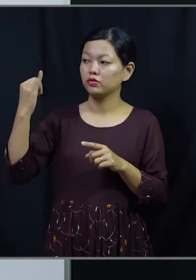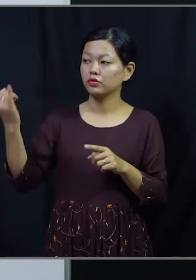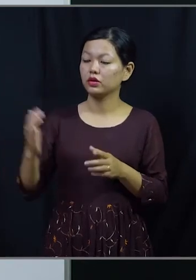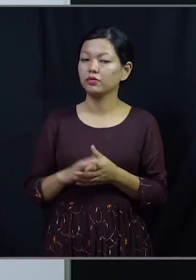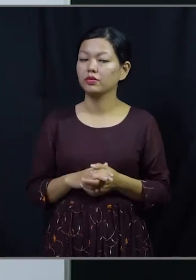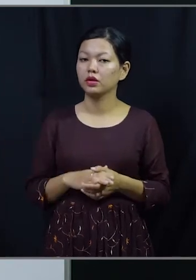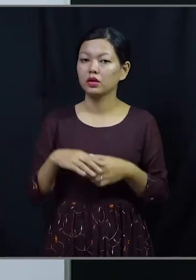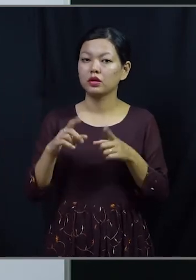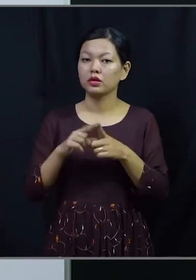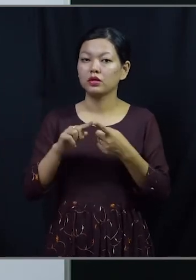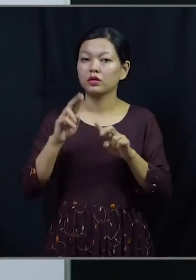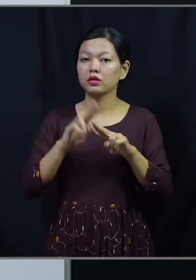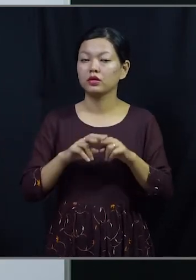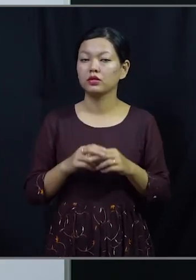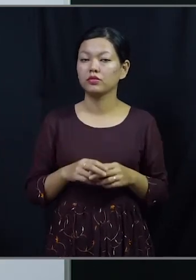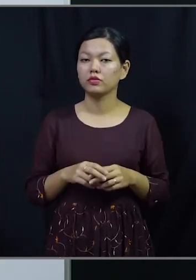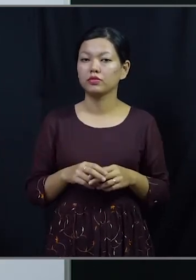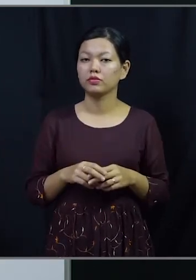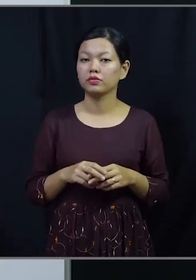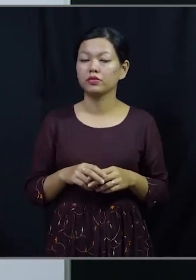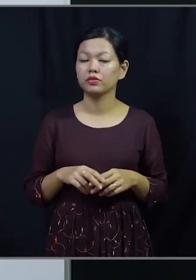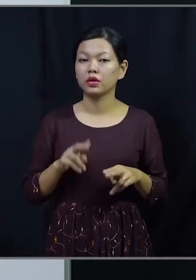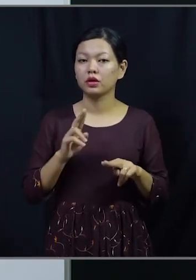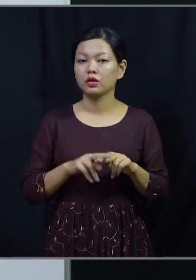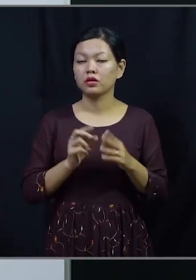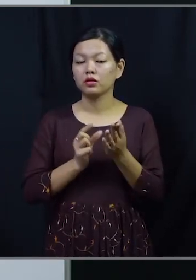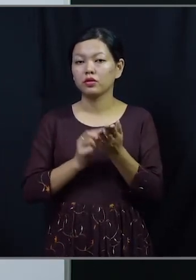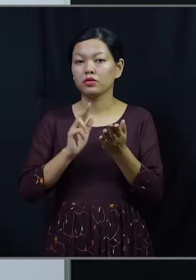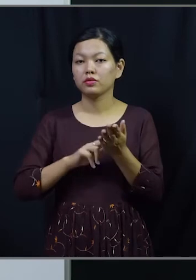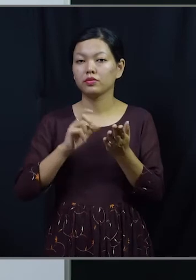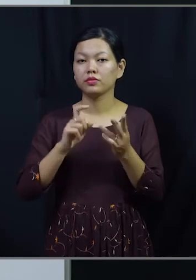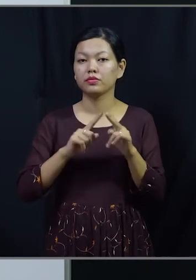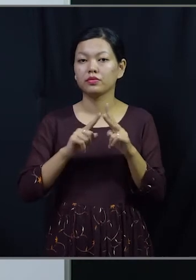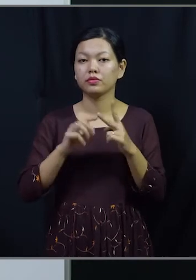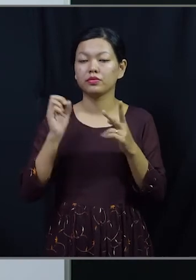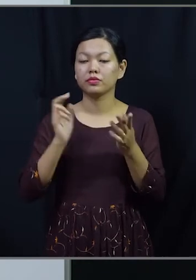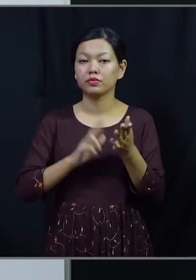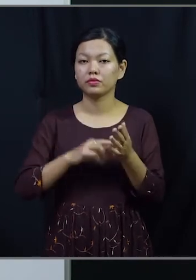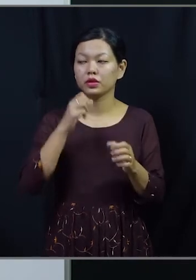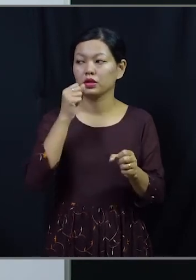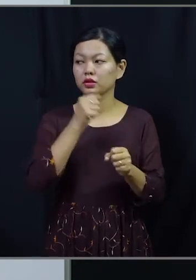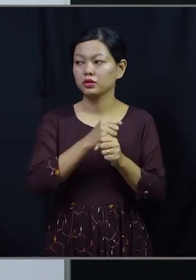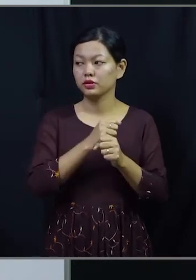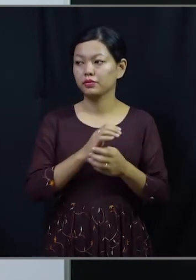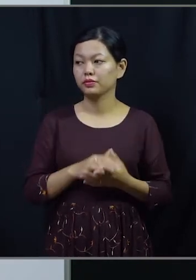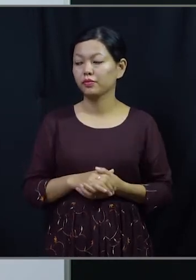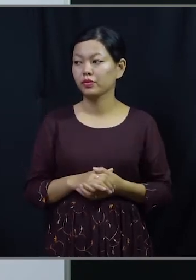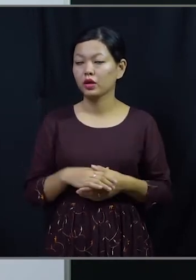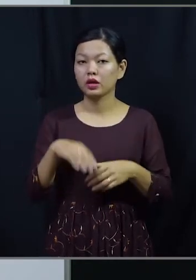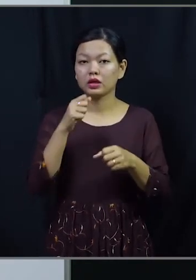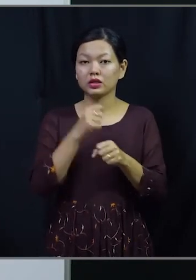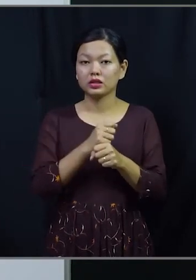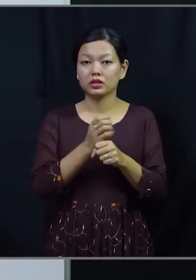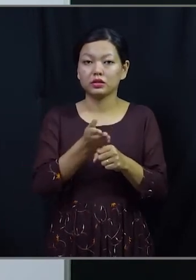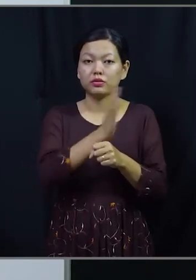us define a function g from g is our inverse function,